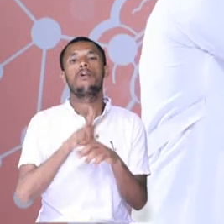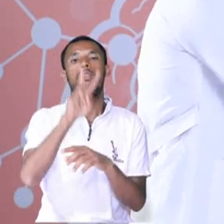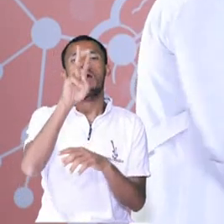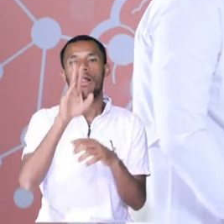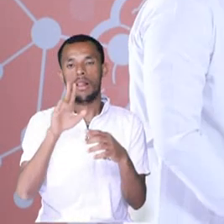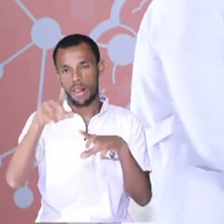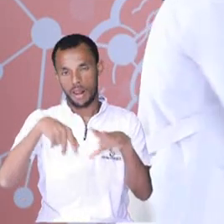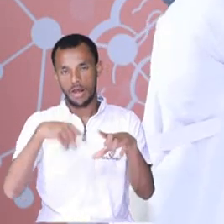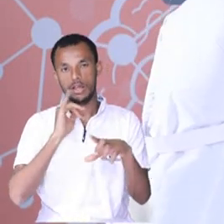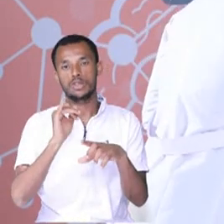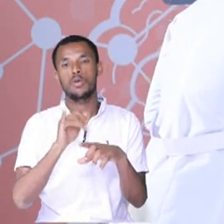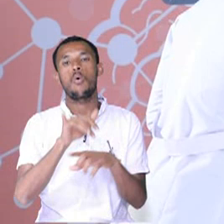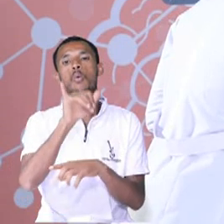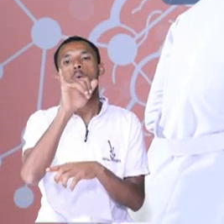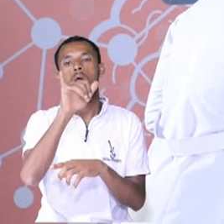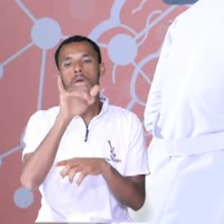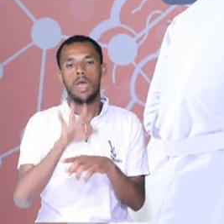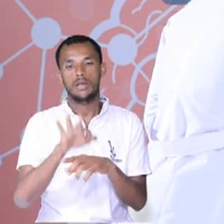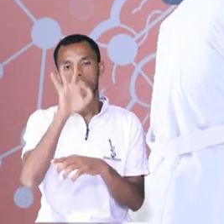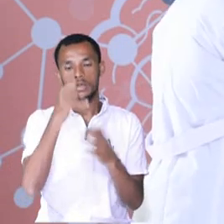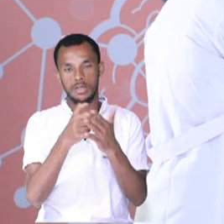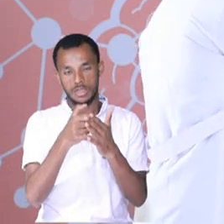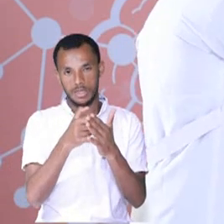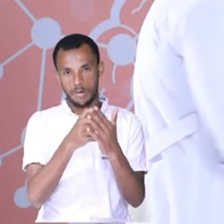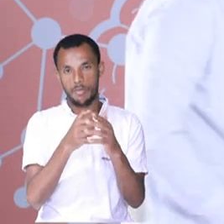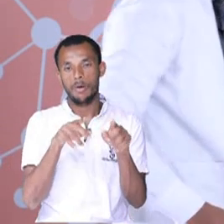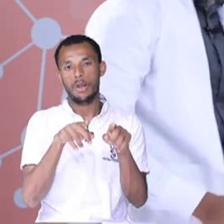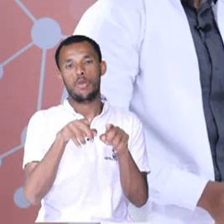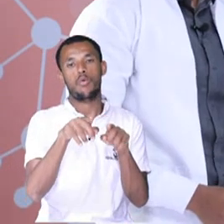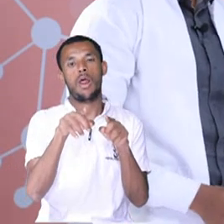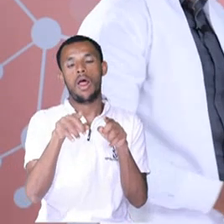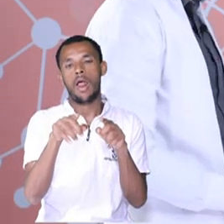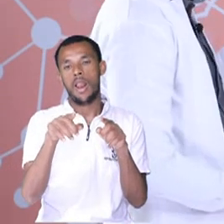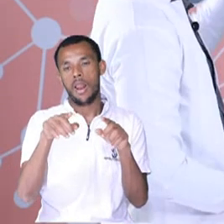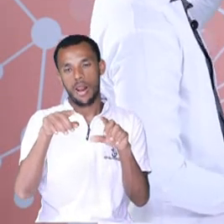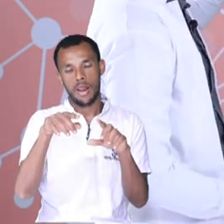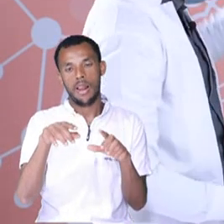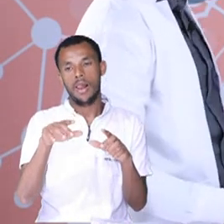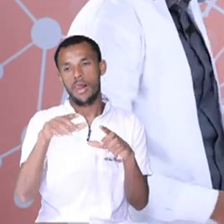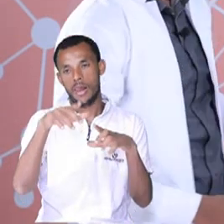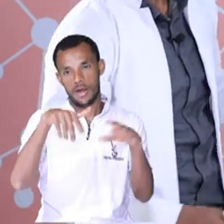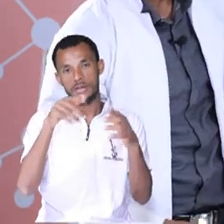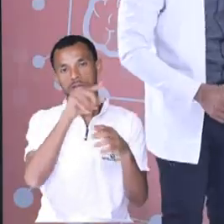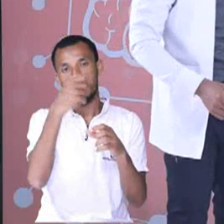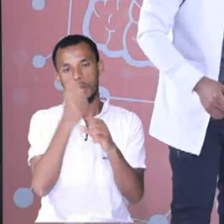two lines have a perpendicular line. That means they make a 90 degree between them. So